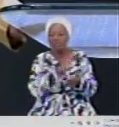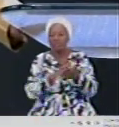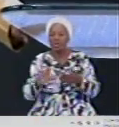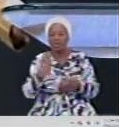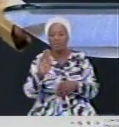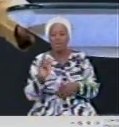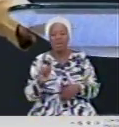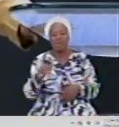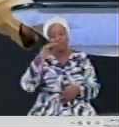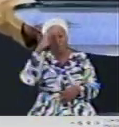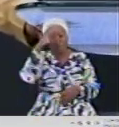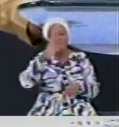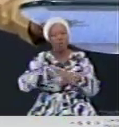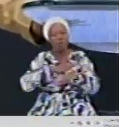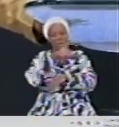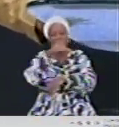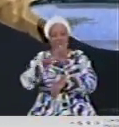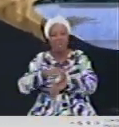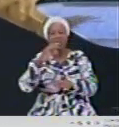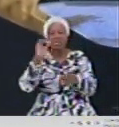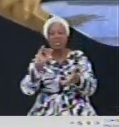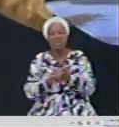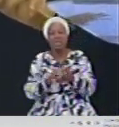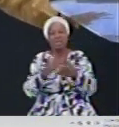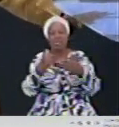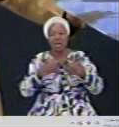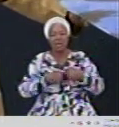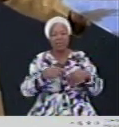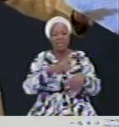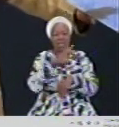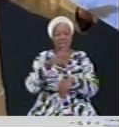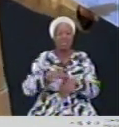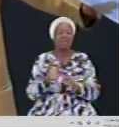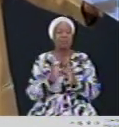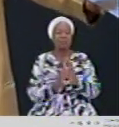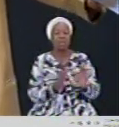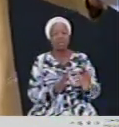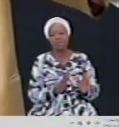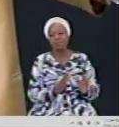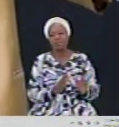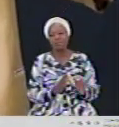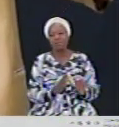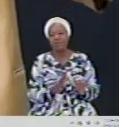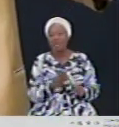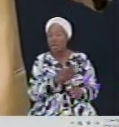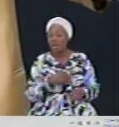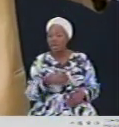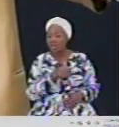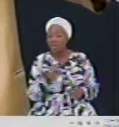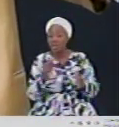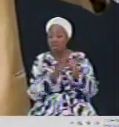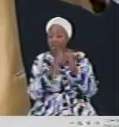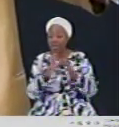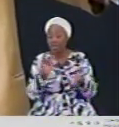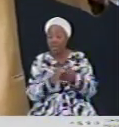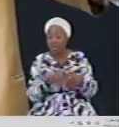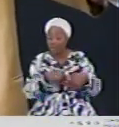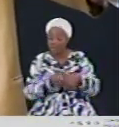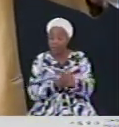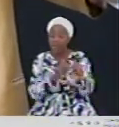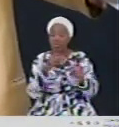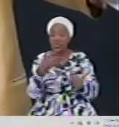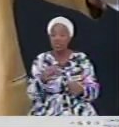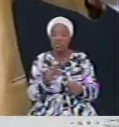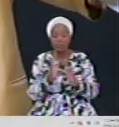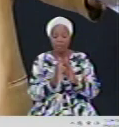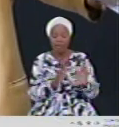men on earth that have earthly agendas. And a Christian that follows the